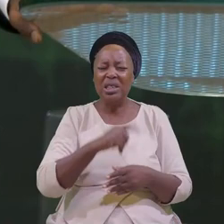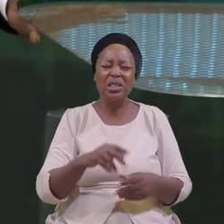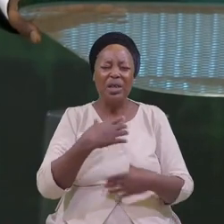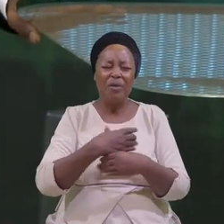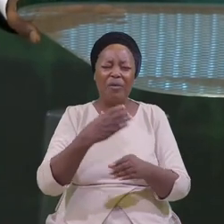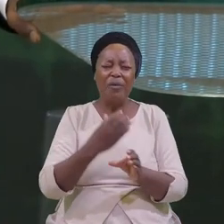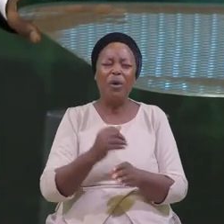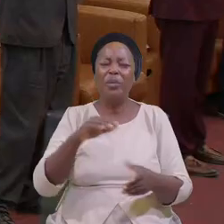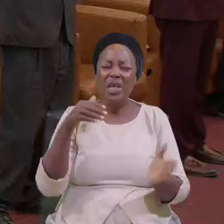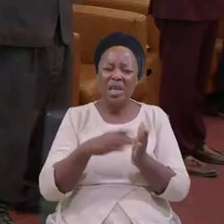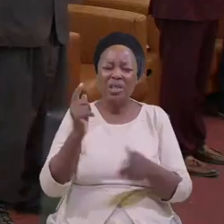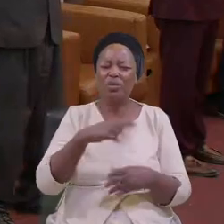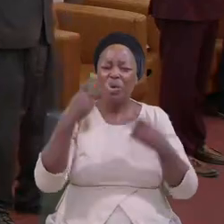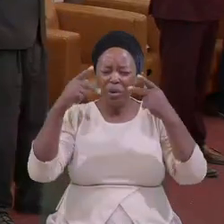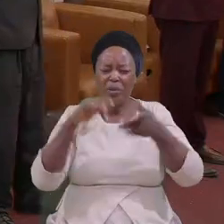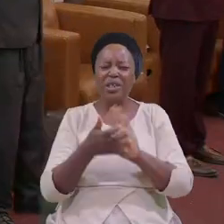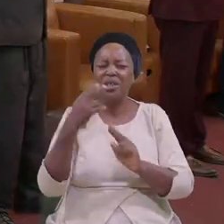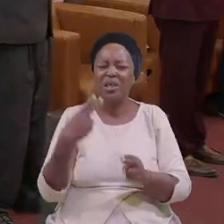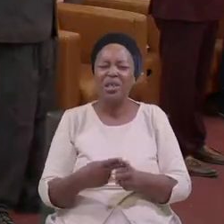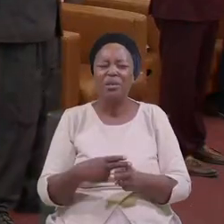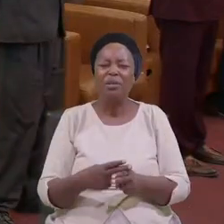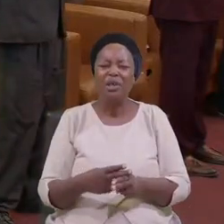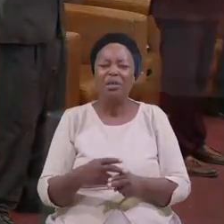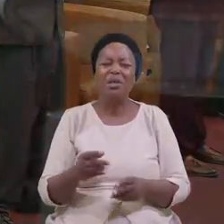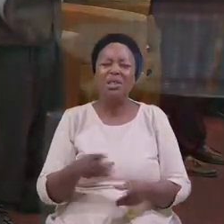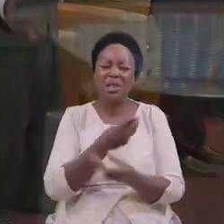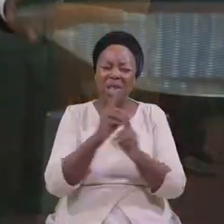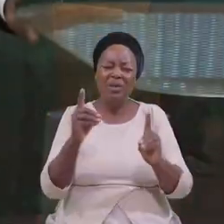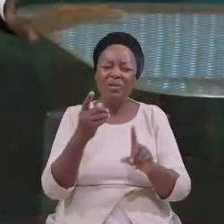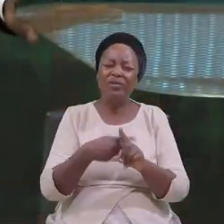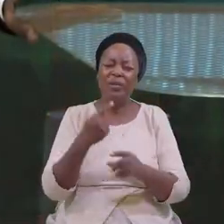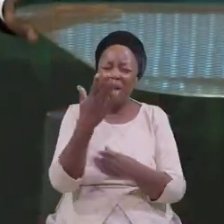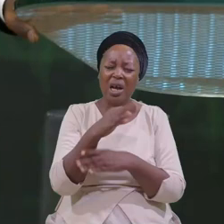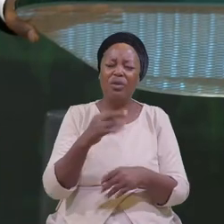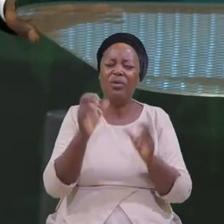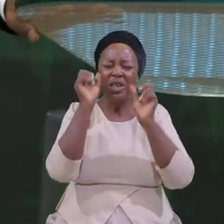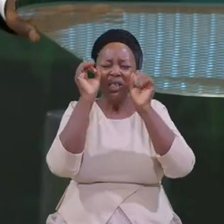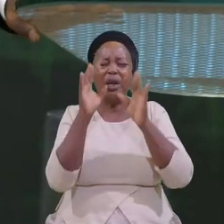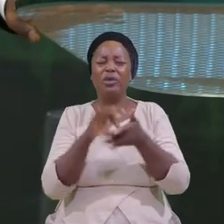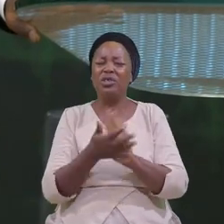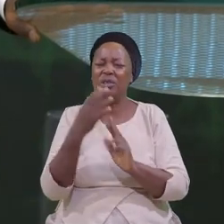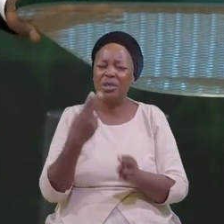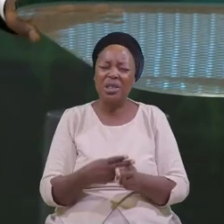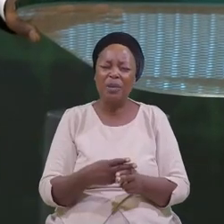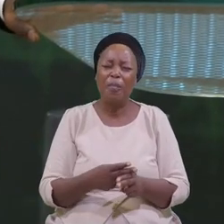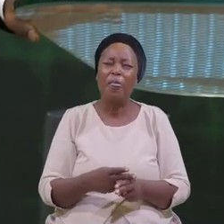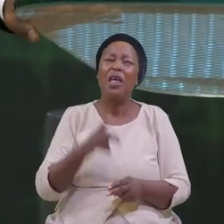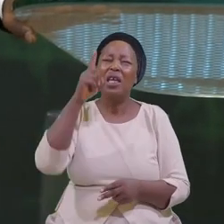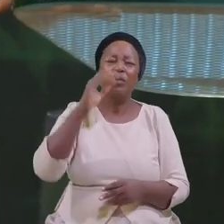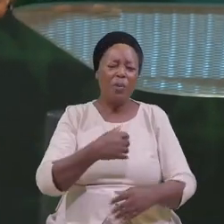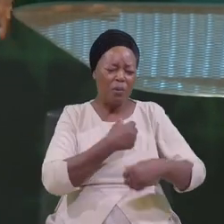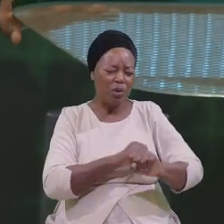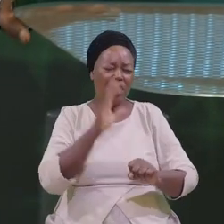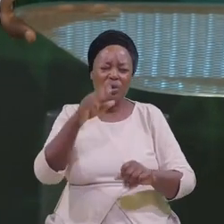shall prosper. We'll deliver you from the hand of the terrible. It protects your